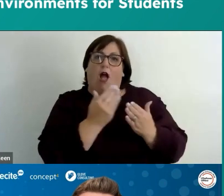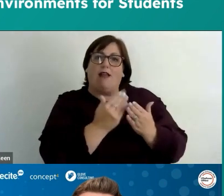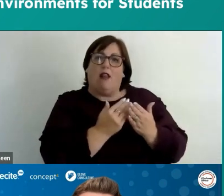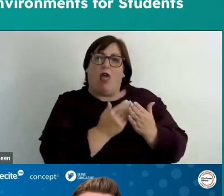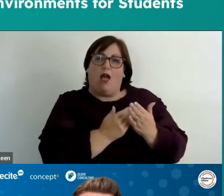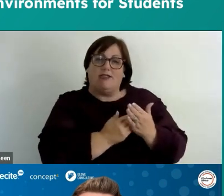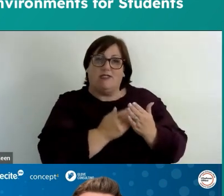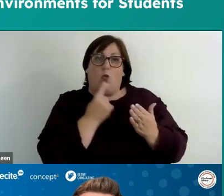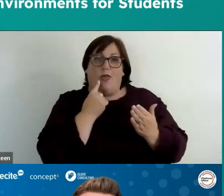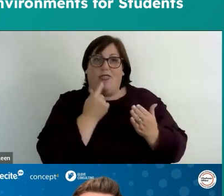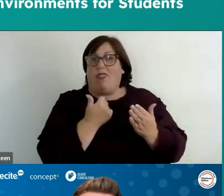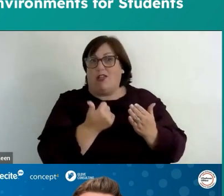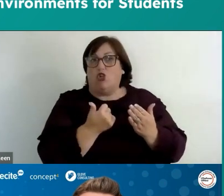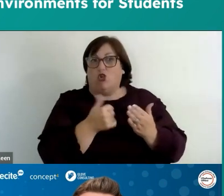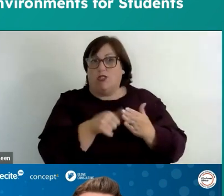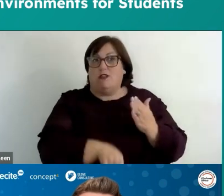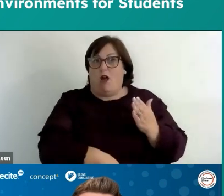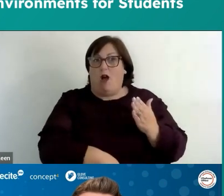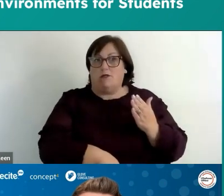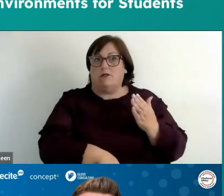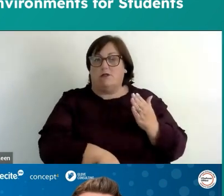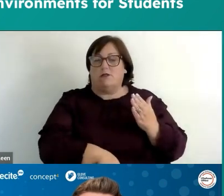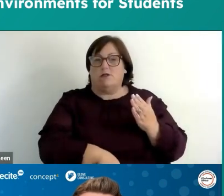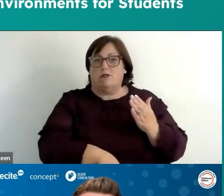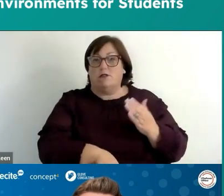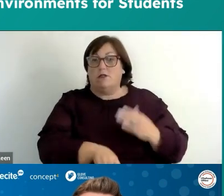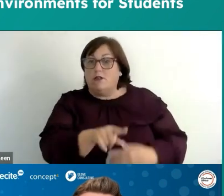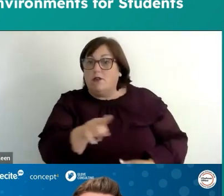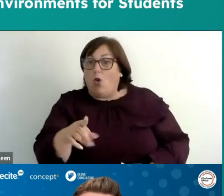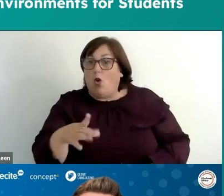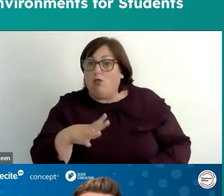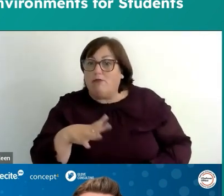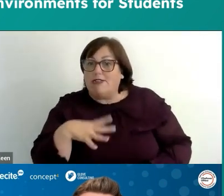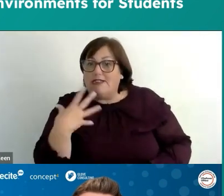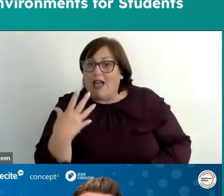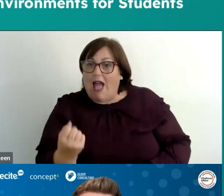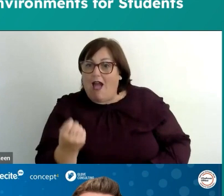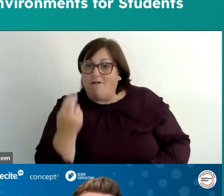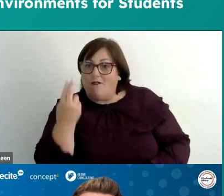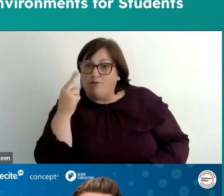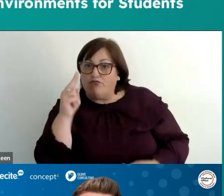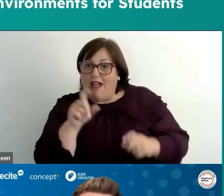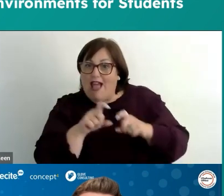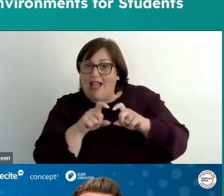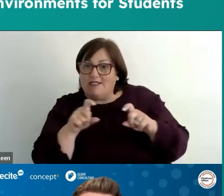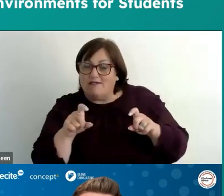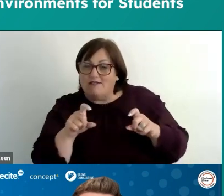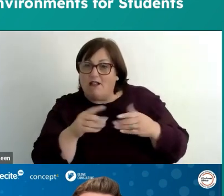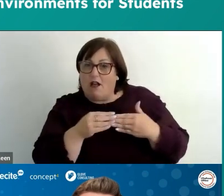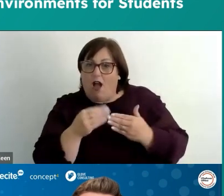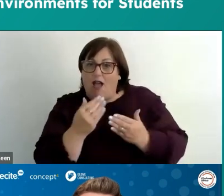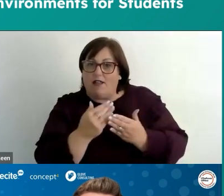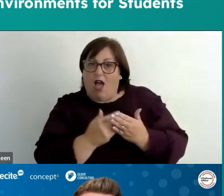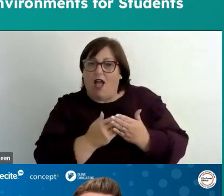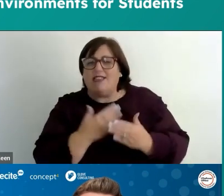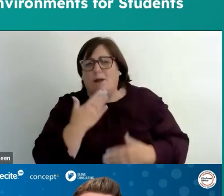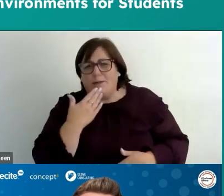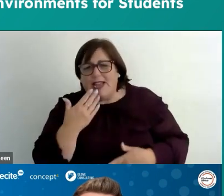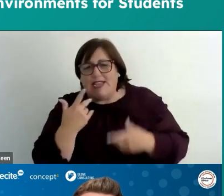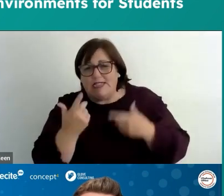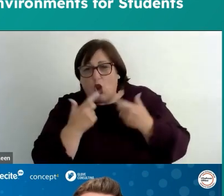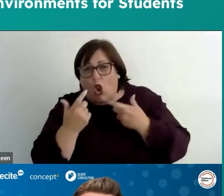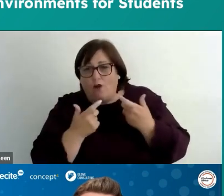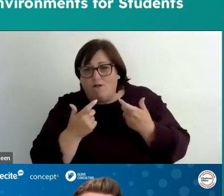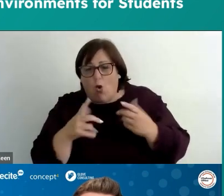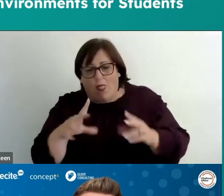brand guidelines. But for those that do have them, please just dig them out. They kind of get produced and then almost